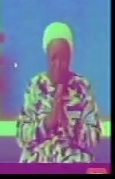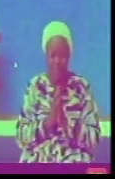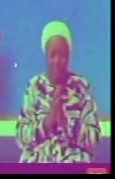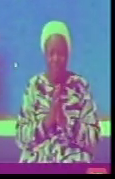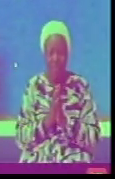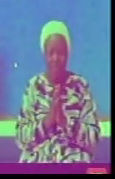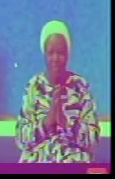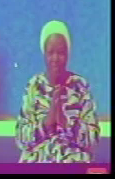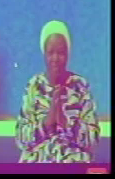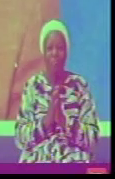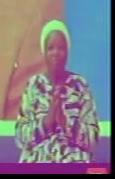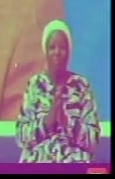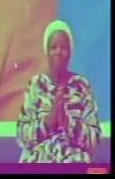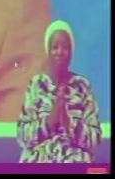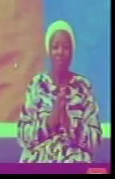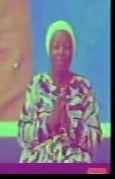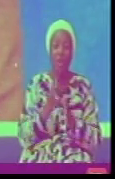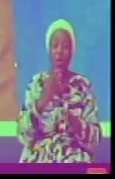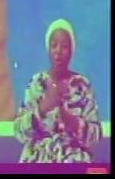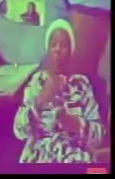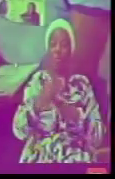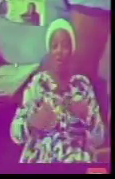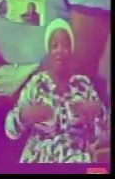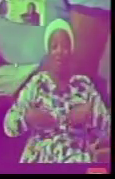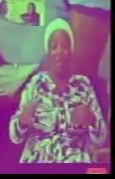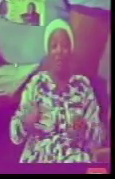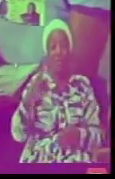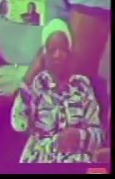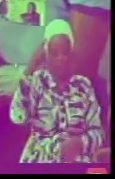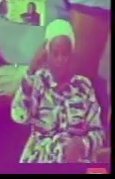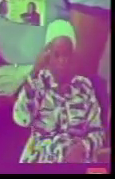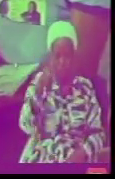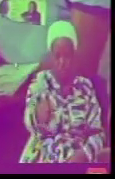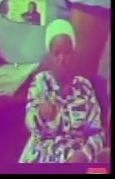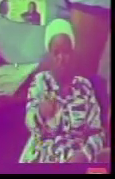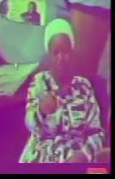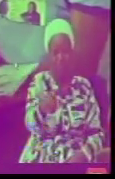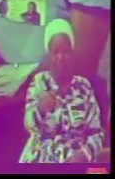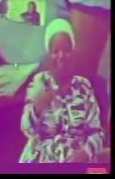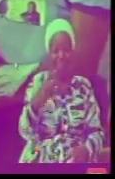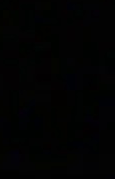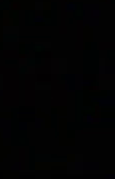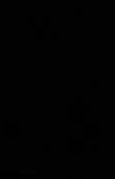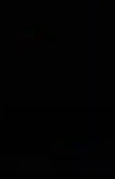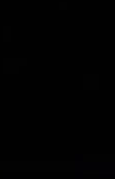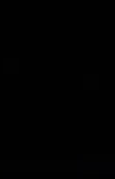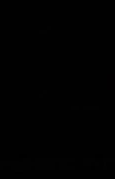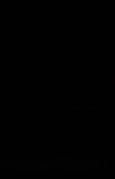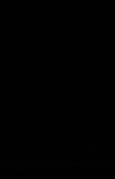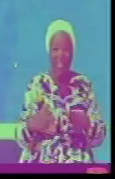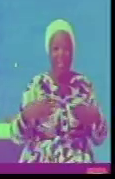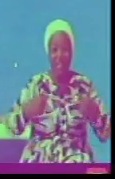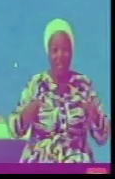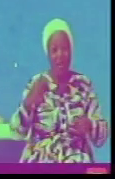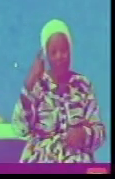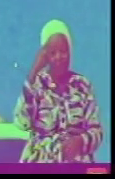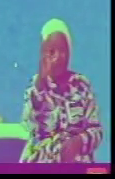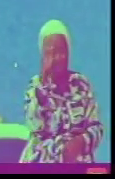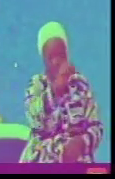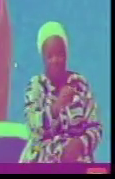Almighty God in heaven. Somebody give me a good amen. Total healing for